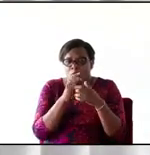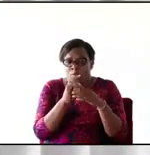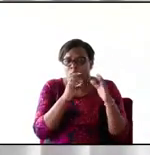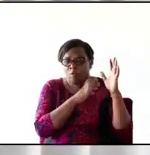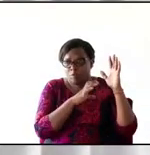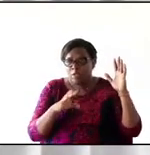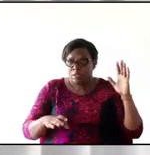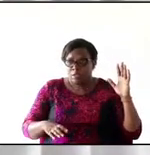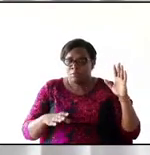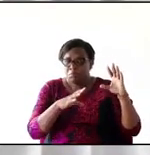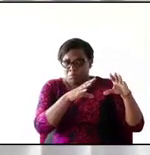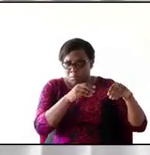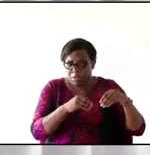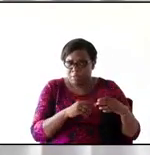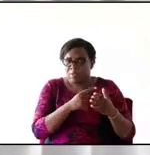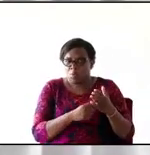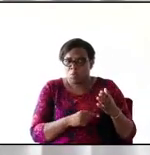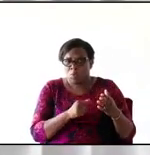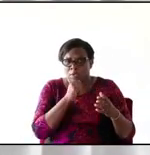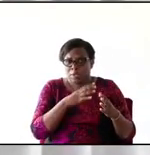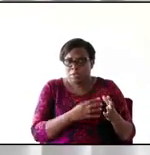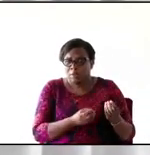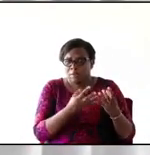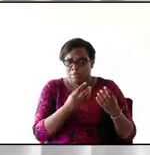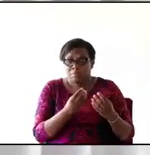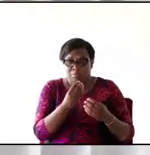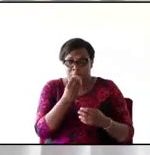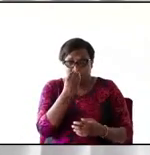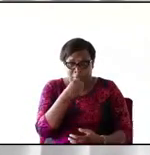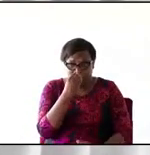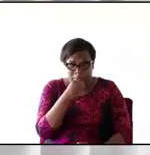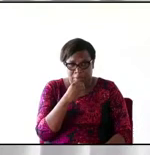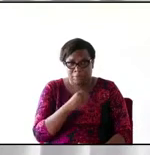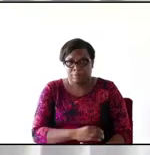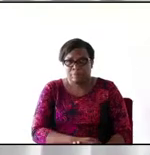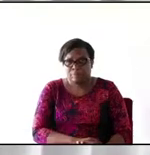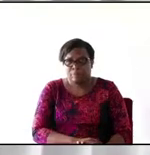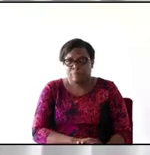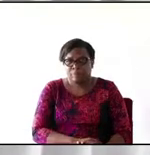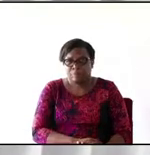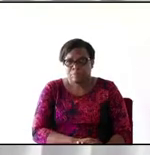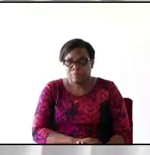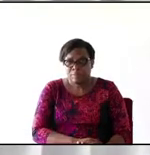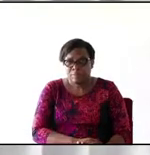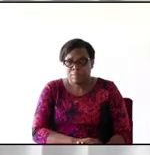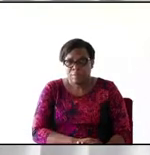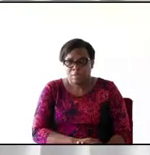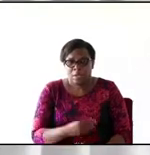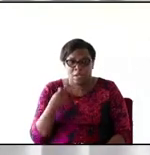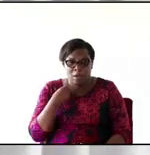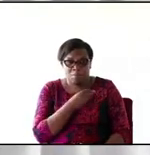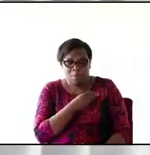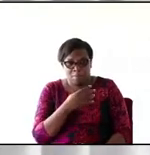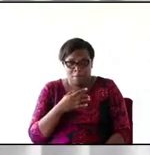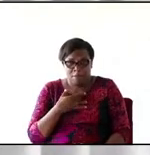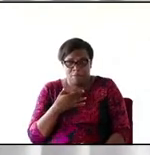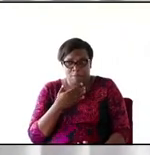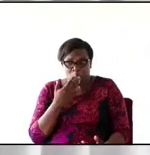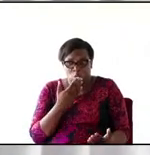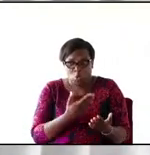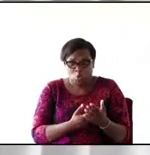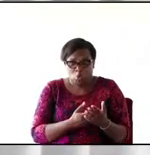what she offered. He ate it. Member felt good. He said when he got down the